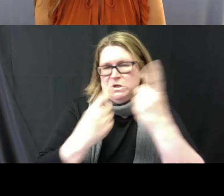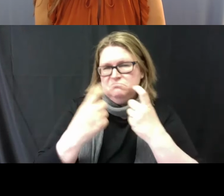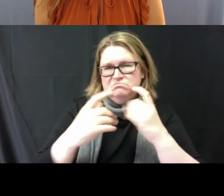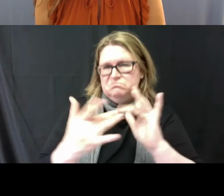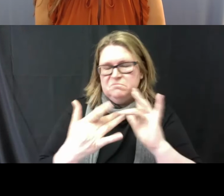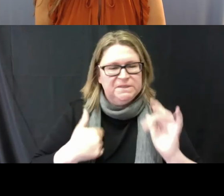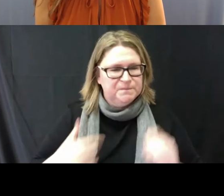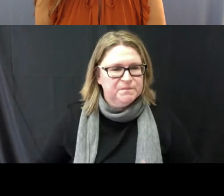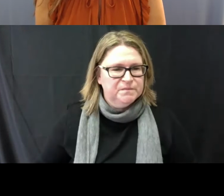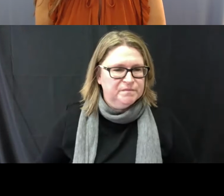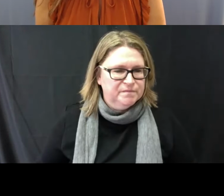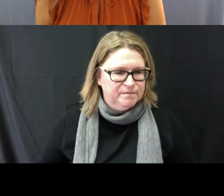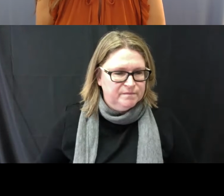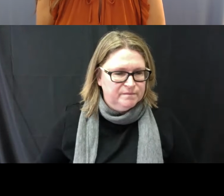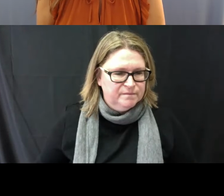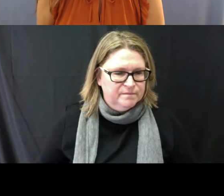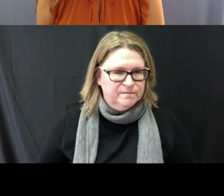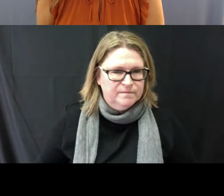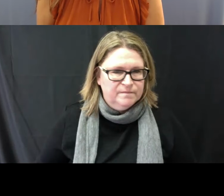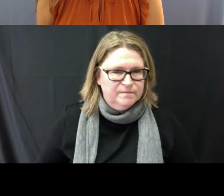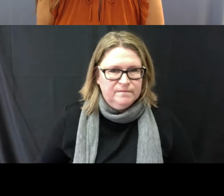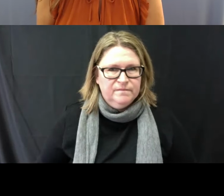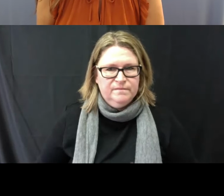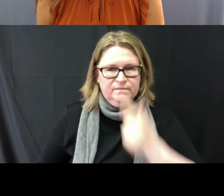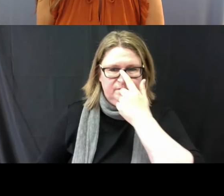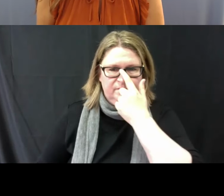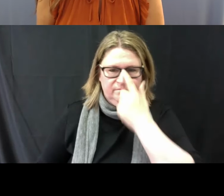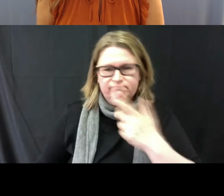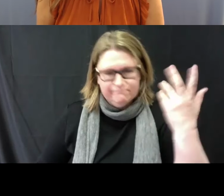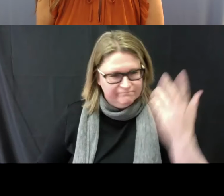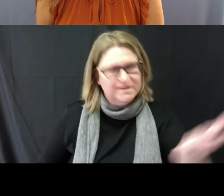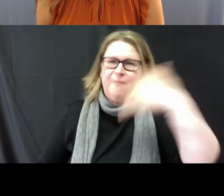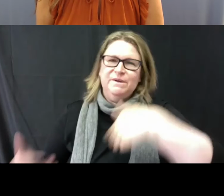if you'd like. And then if you have any questions, please contact me.